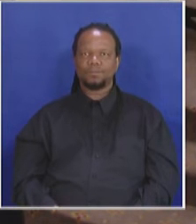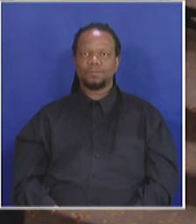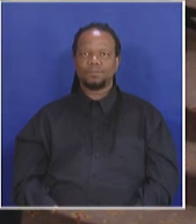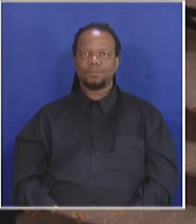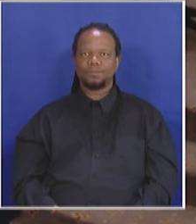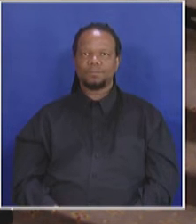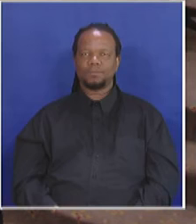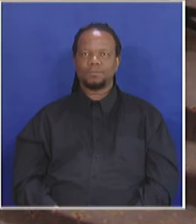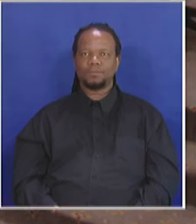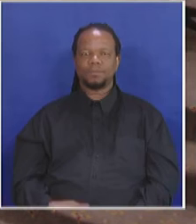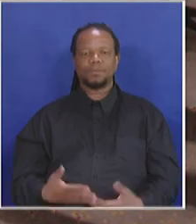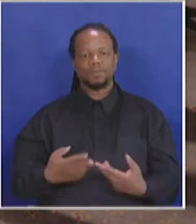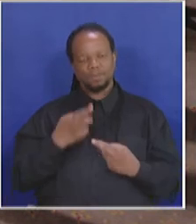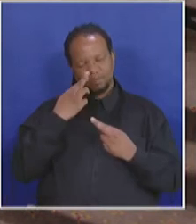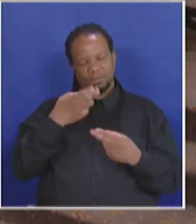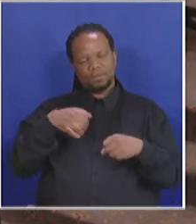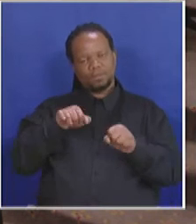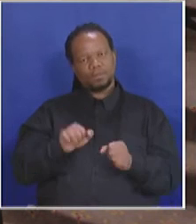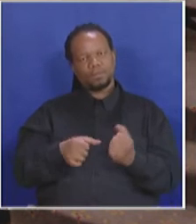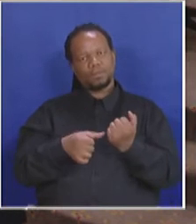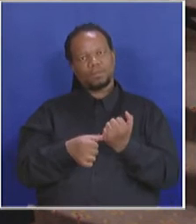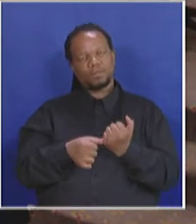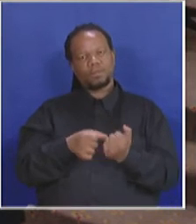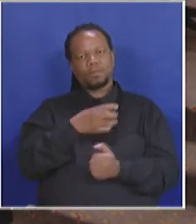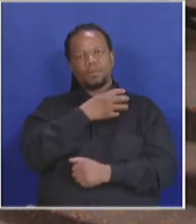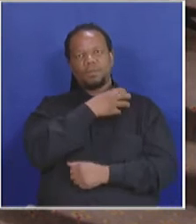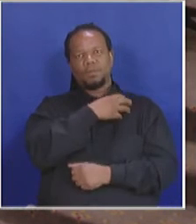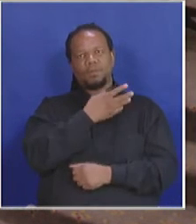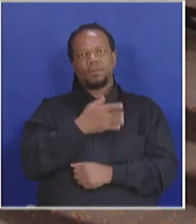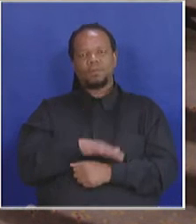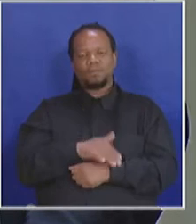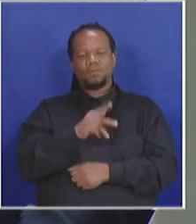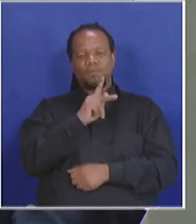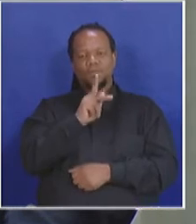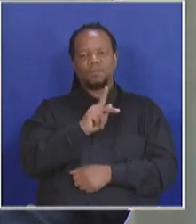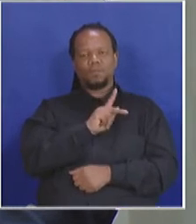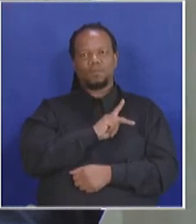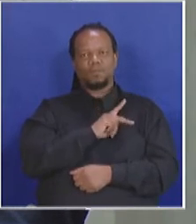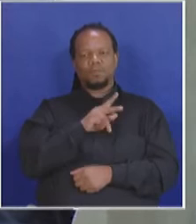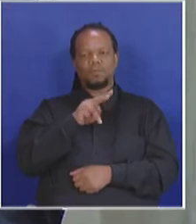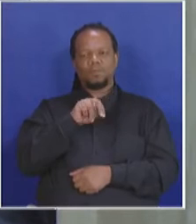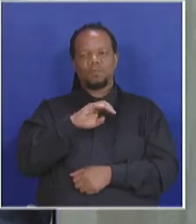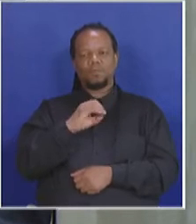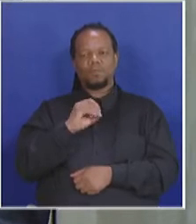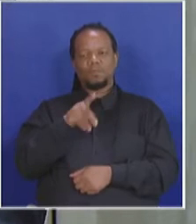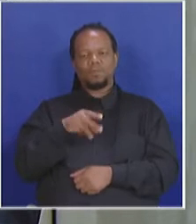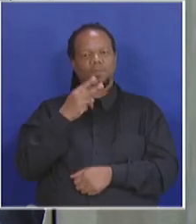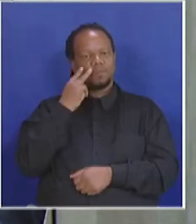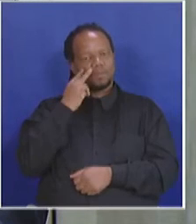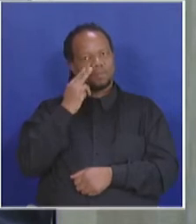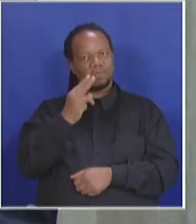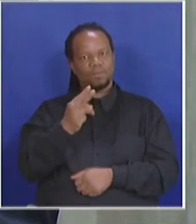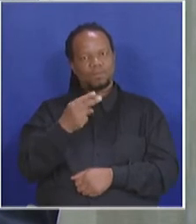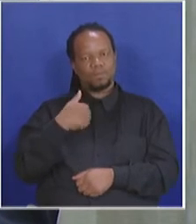Honorable Chairperson, Honorable Deputy Minister, the KZN NCOP delegation visited the district municipalities